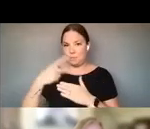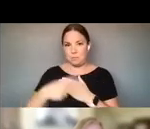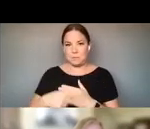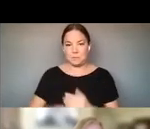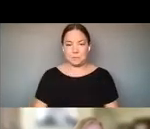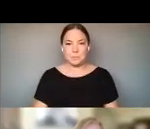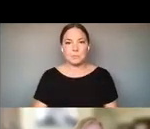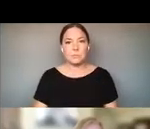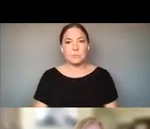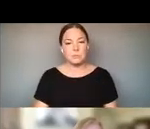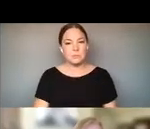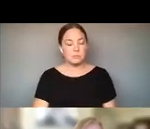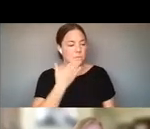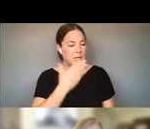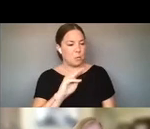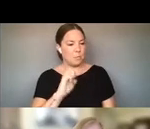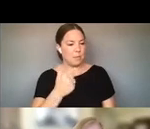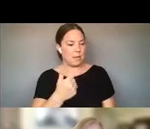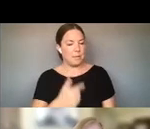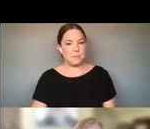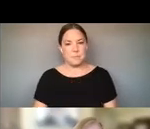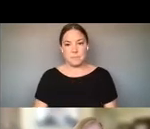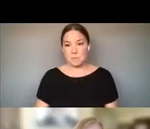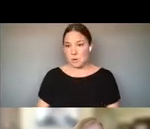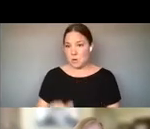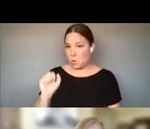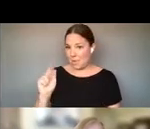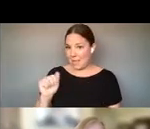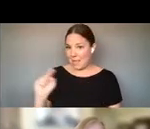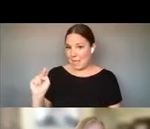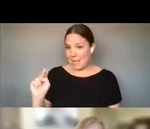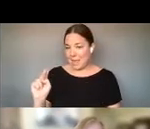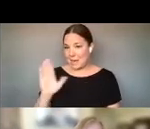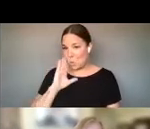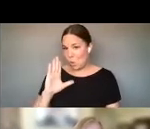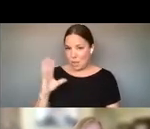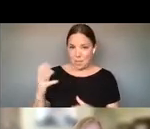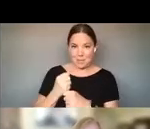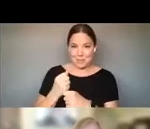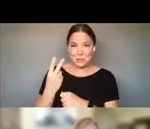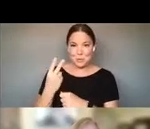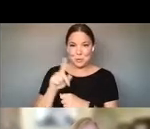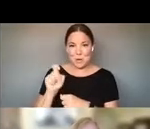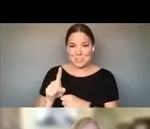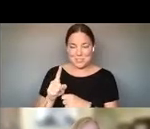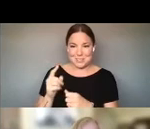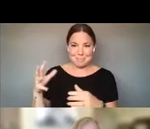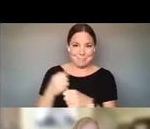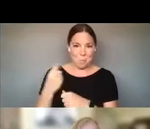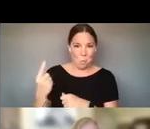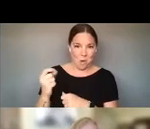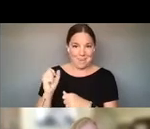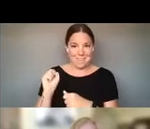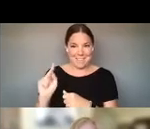Thank you, Meg. Okay. Okay, and I'm going to do this combo thing again, the two-part thing. You're